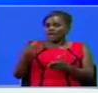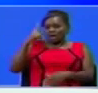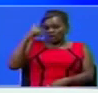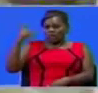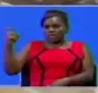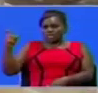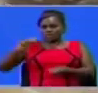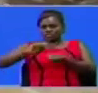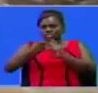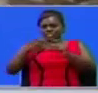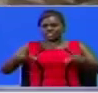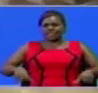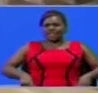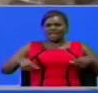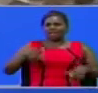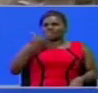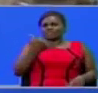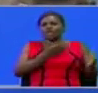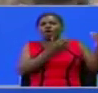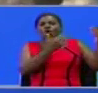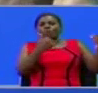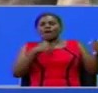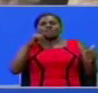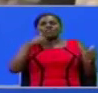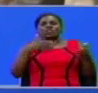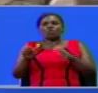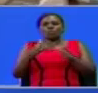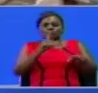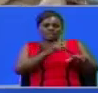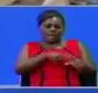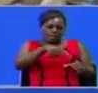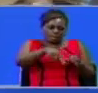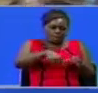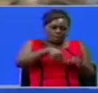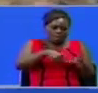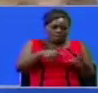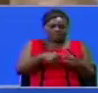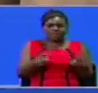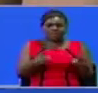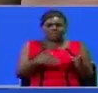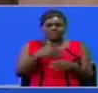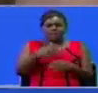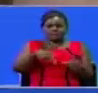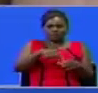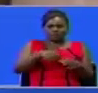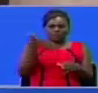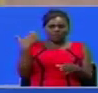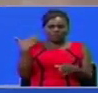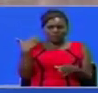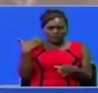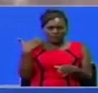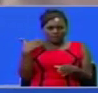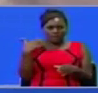of better lifestyle. He's optimistic over new opportunities once mining commences after the collapse of the gold mining in the area. Many villagers